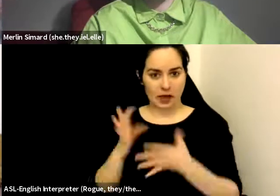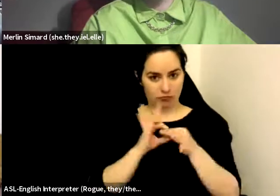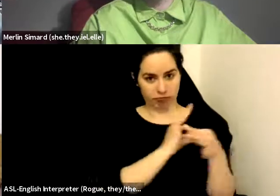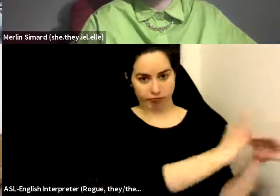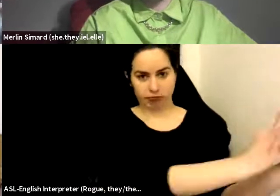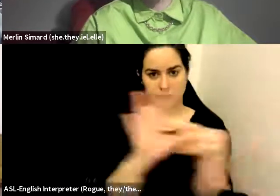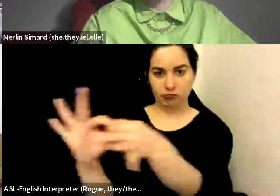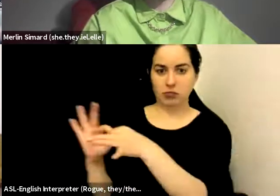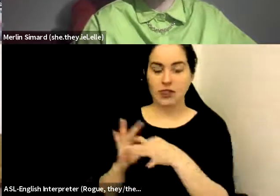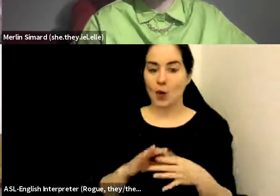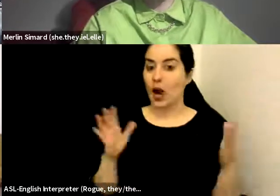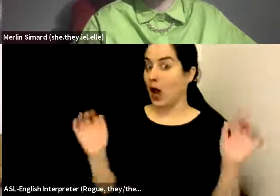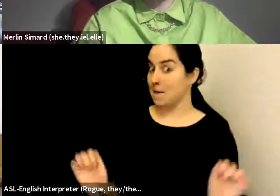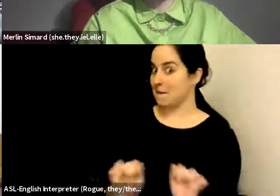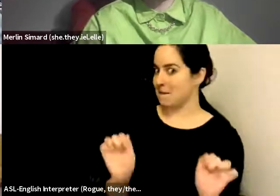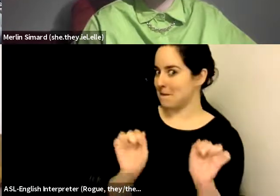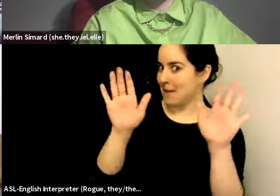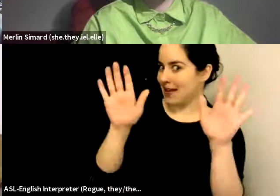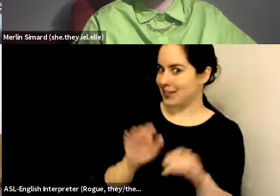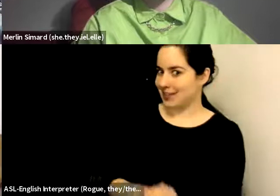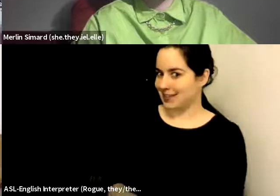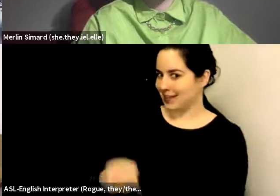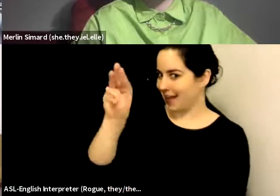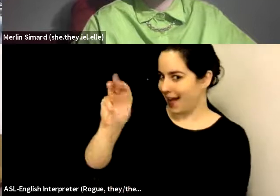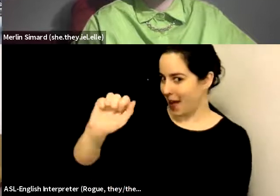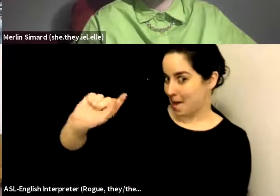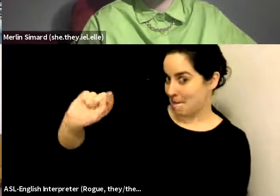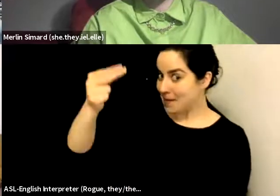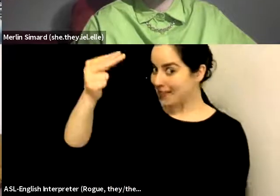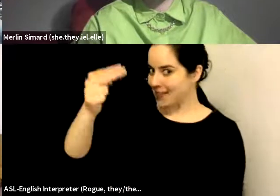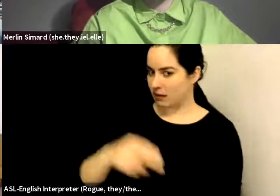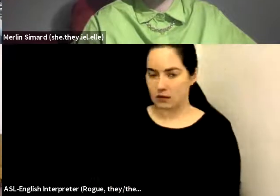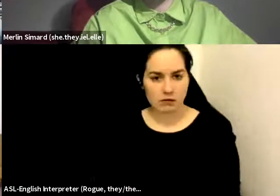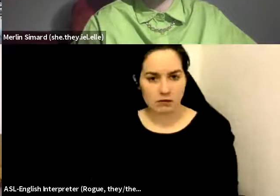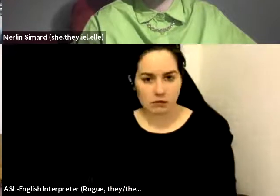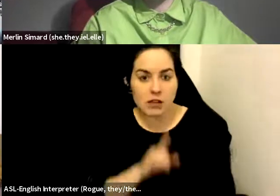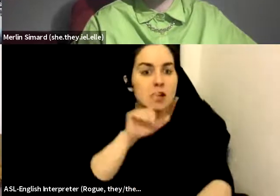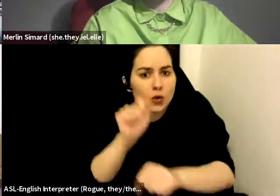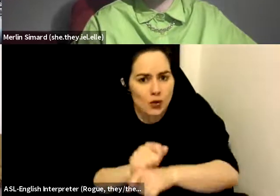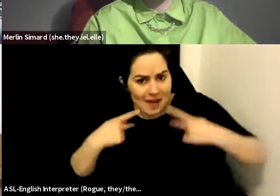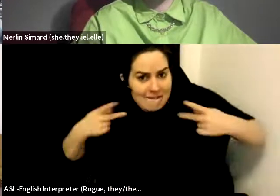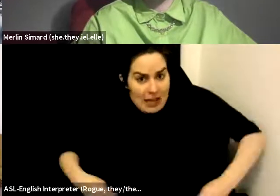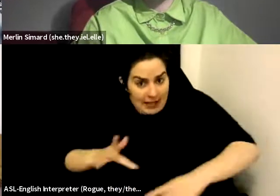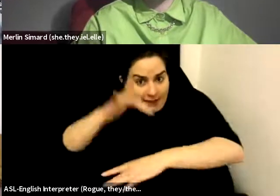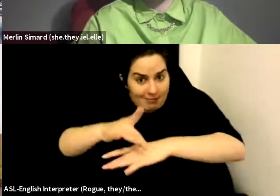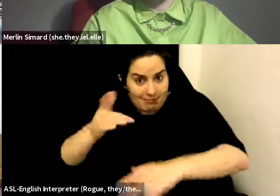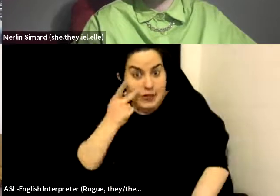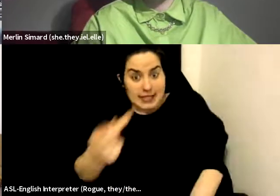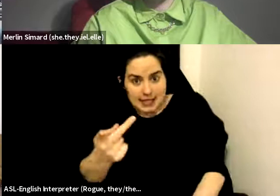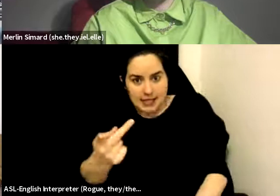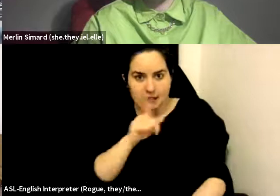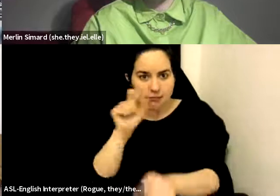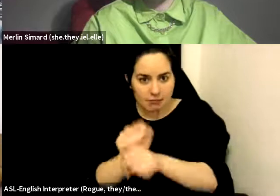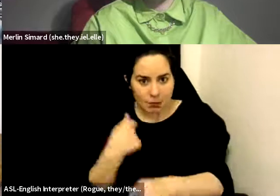or like something other than physical, when it's actually physical, it's tangible, we can see it, right? Like we are a part